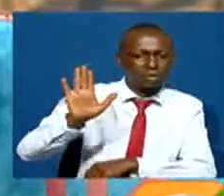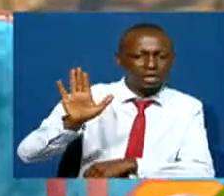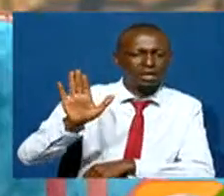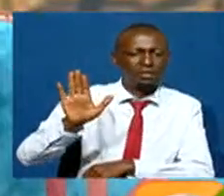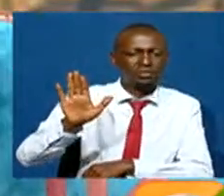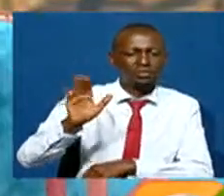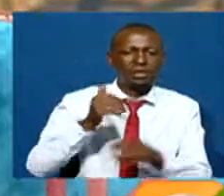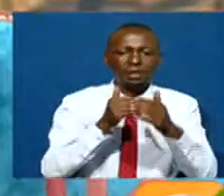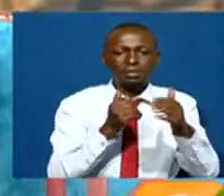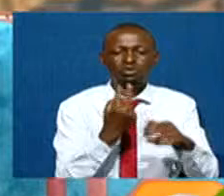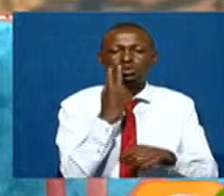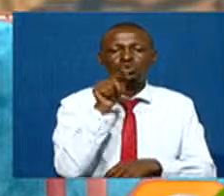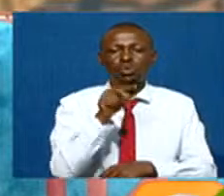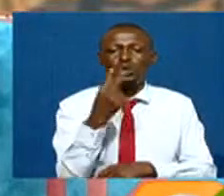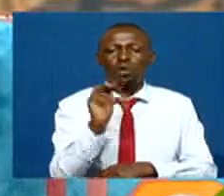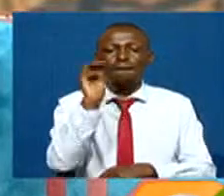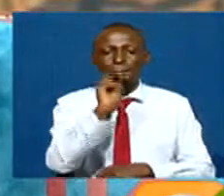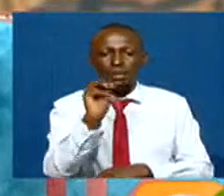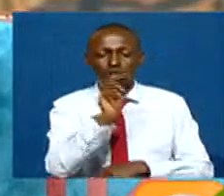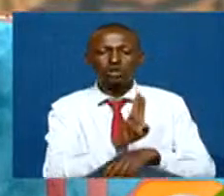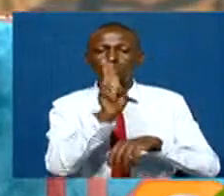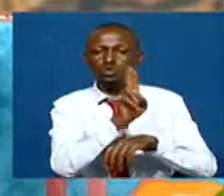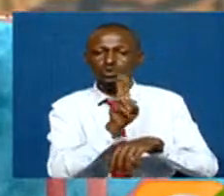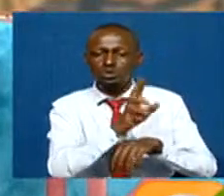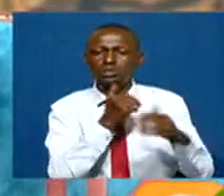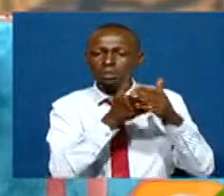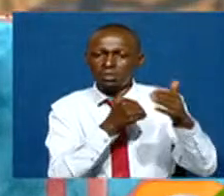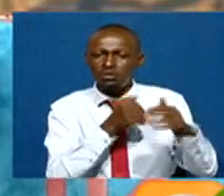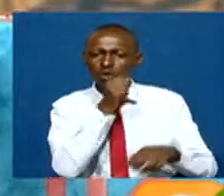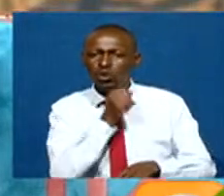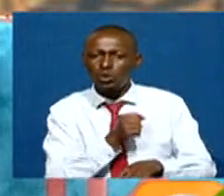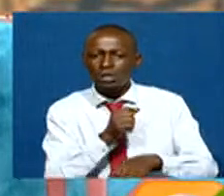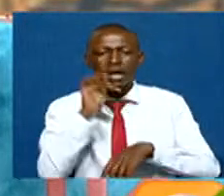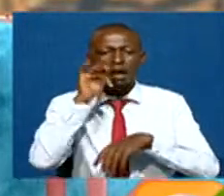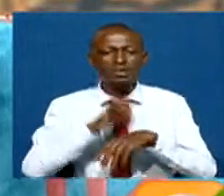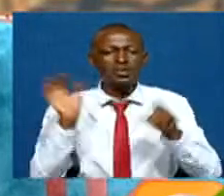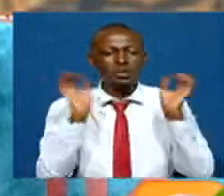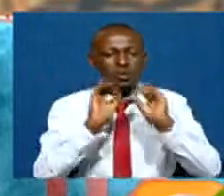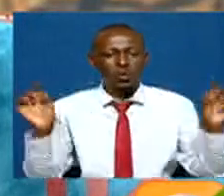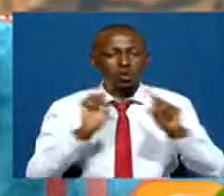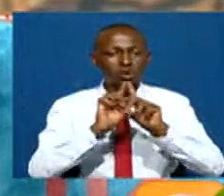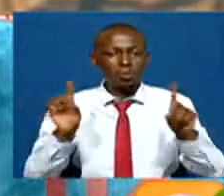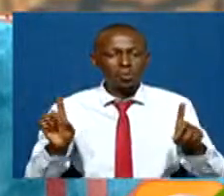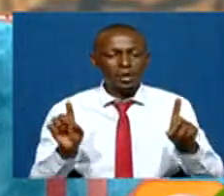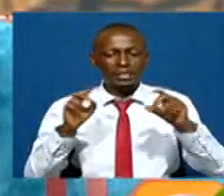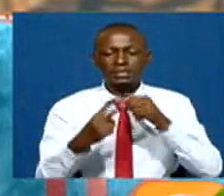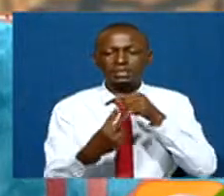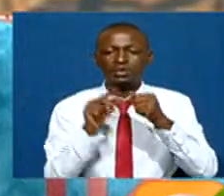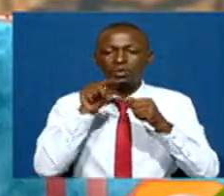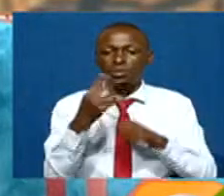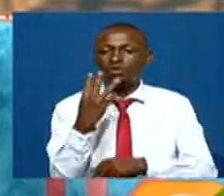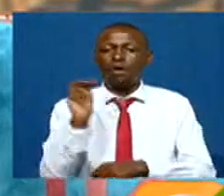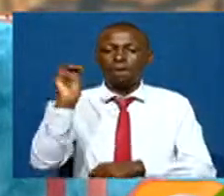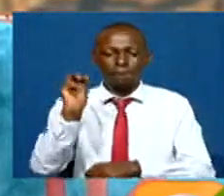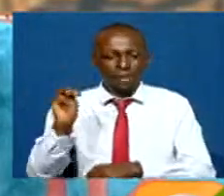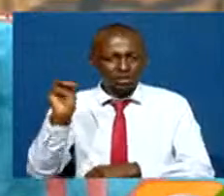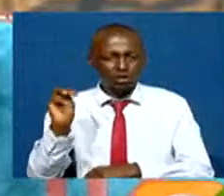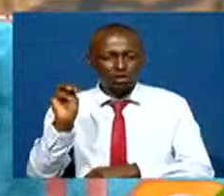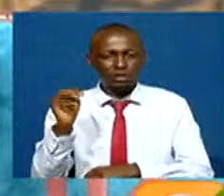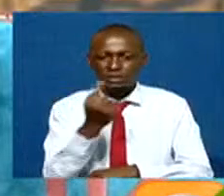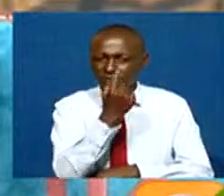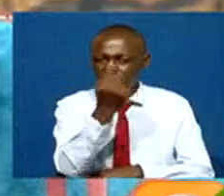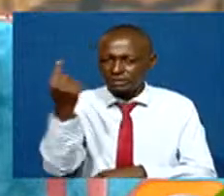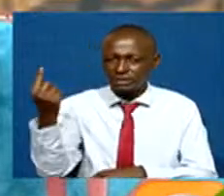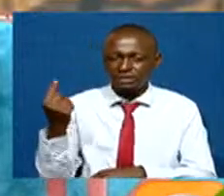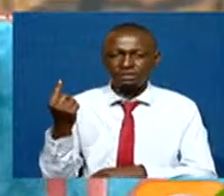the 2.2 million who are using postpaid will not be affected in any way. But for the 7.4 million, each and